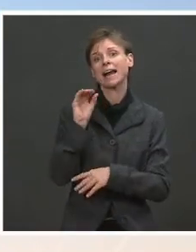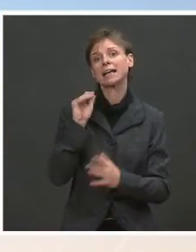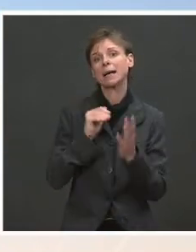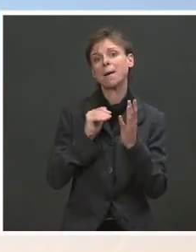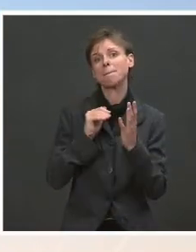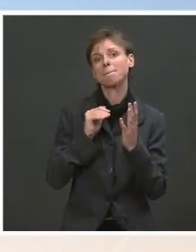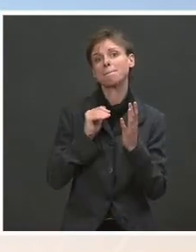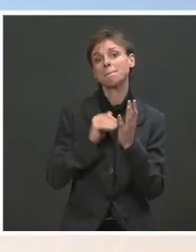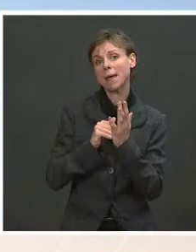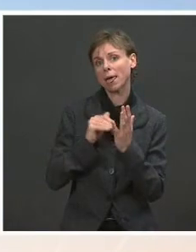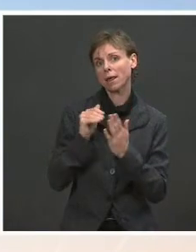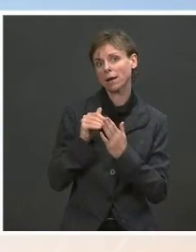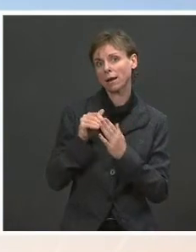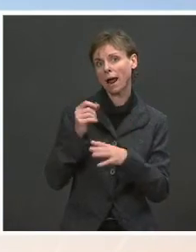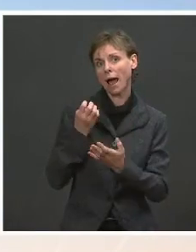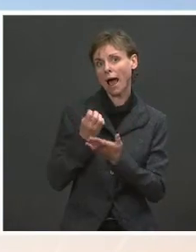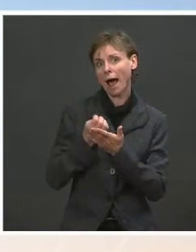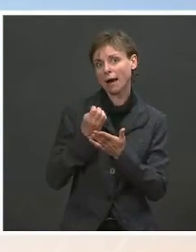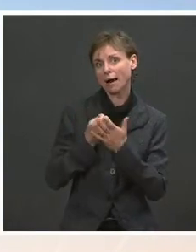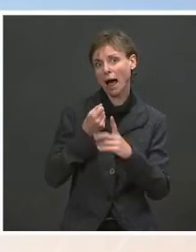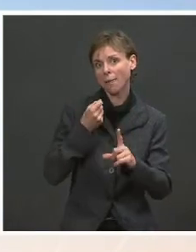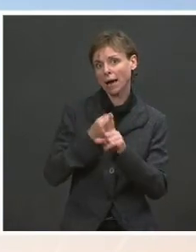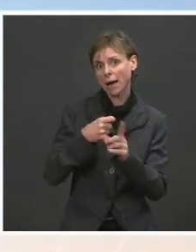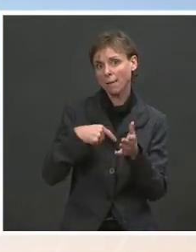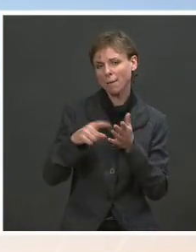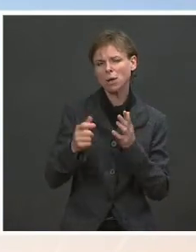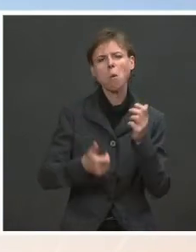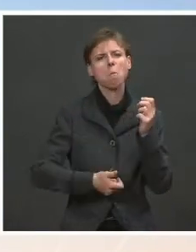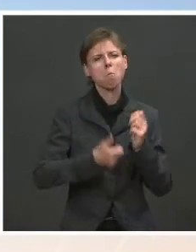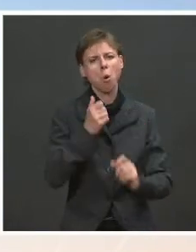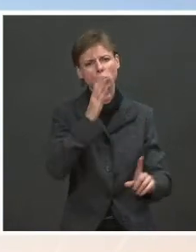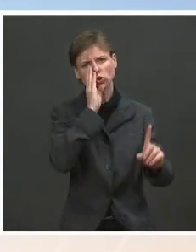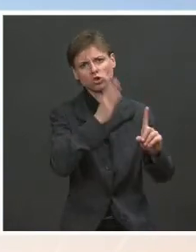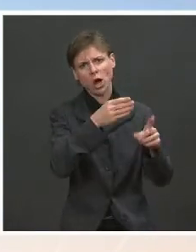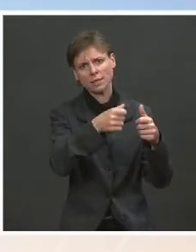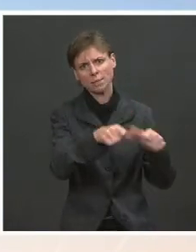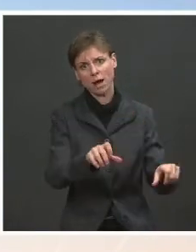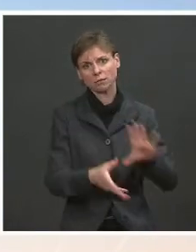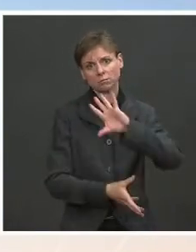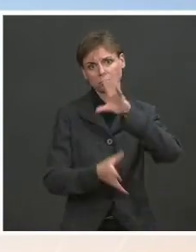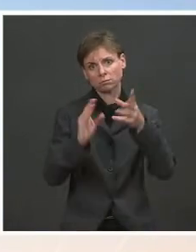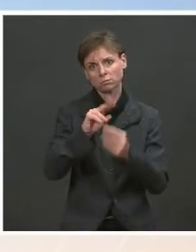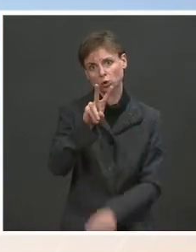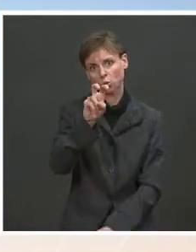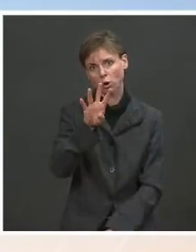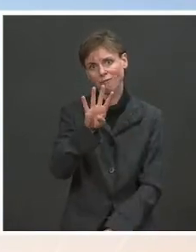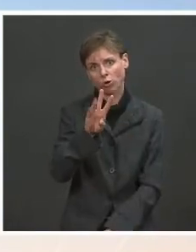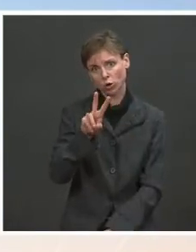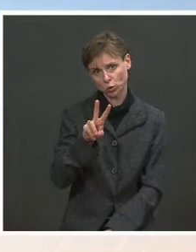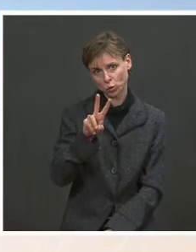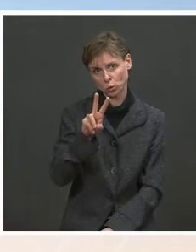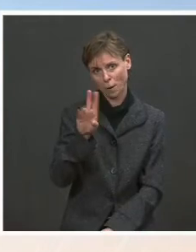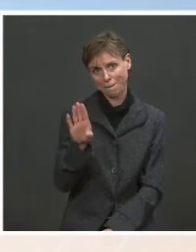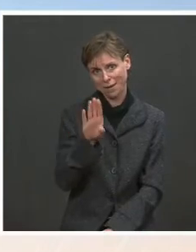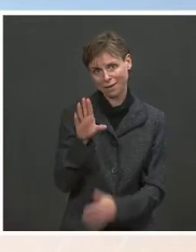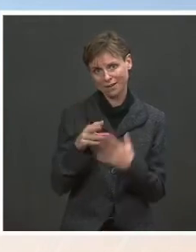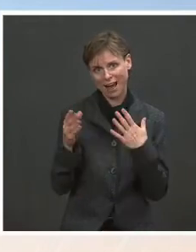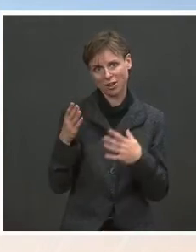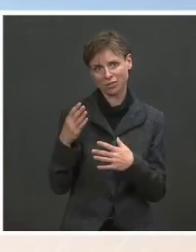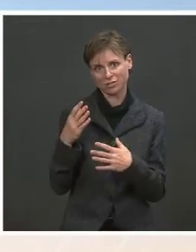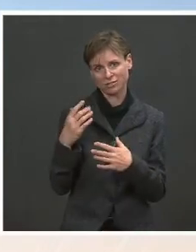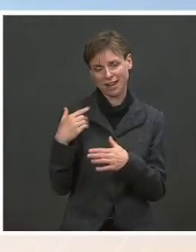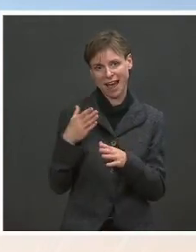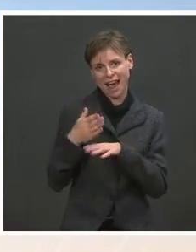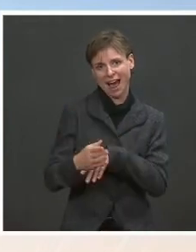course the checks, but most of which are going through direct deposit, totaling more than $242 billion following last week's signing of the